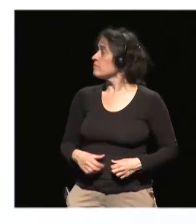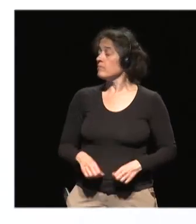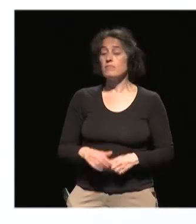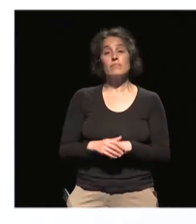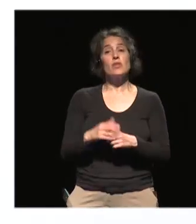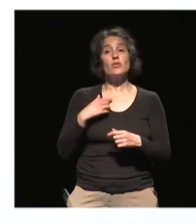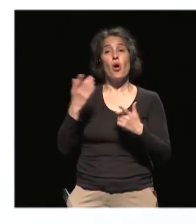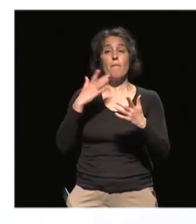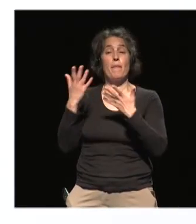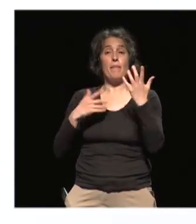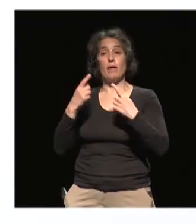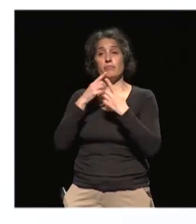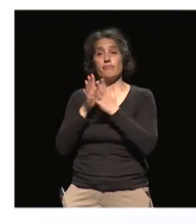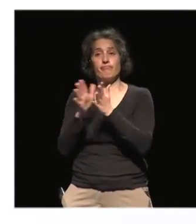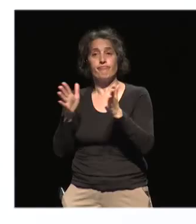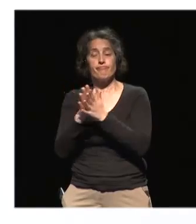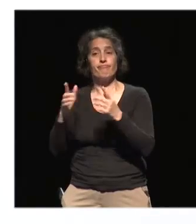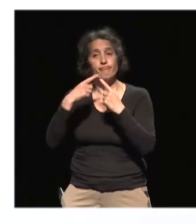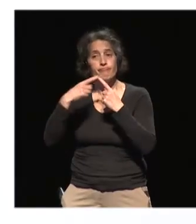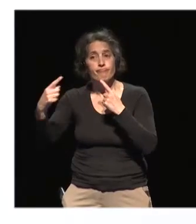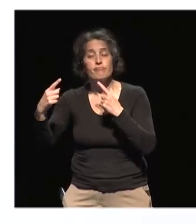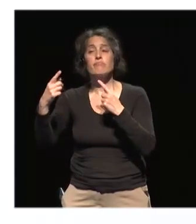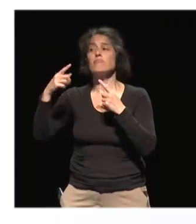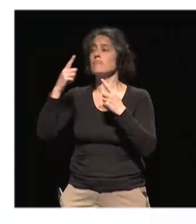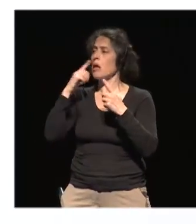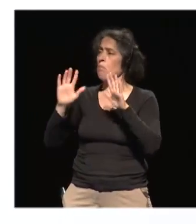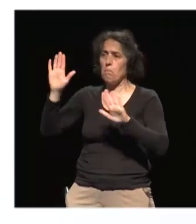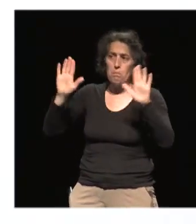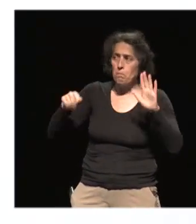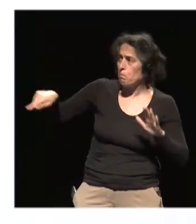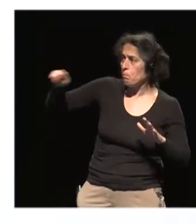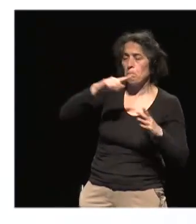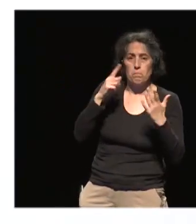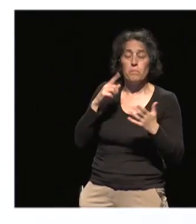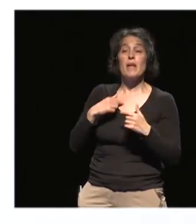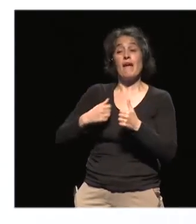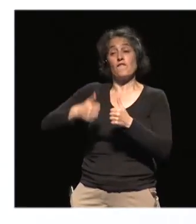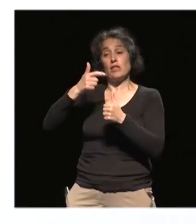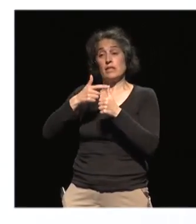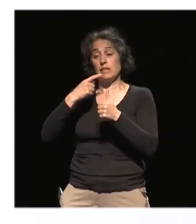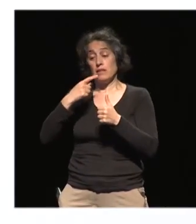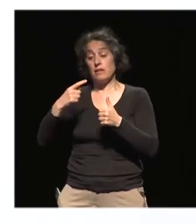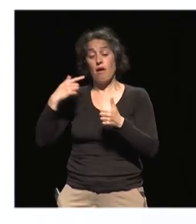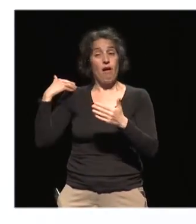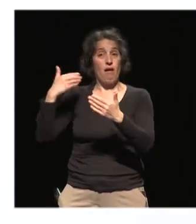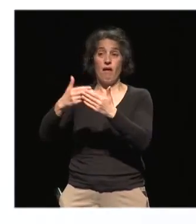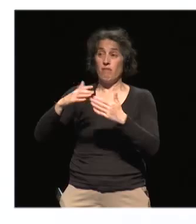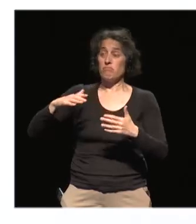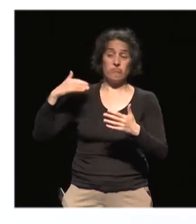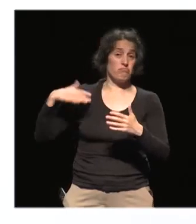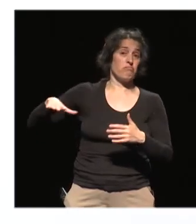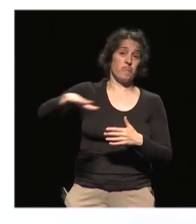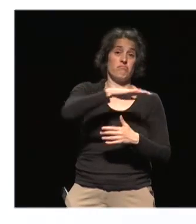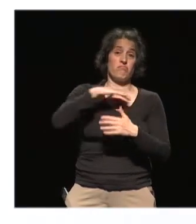from the participants. First and foremost, I think we all have a role to play in addressing climate